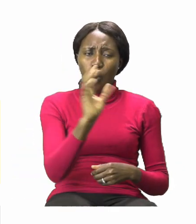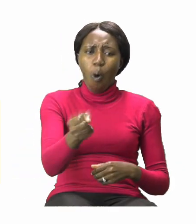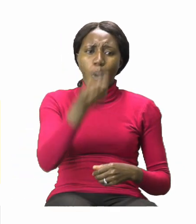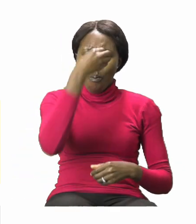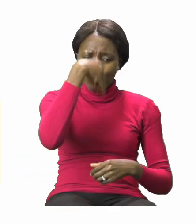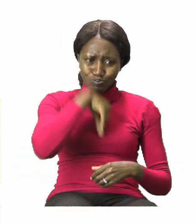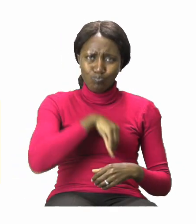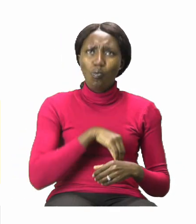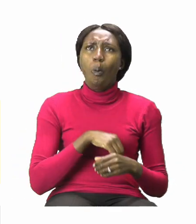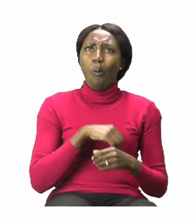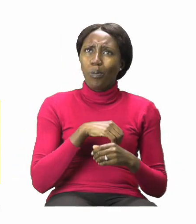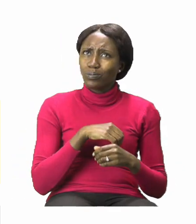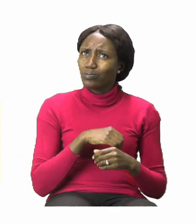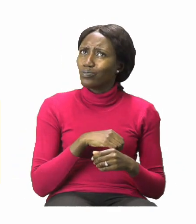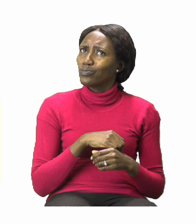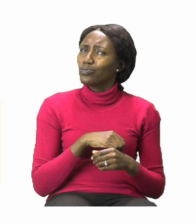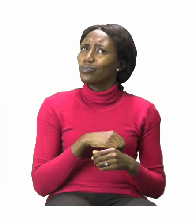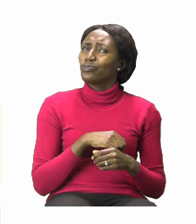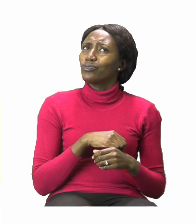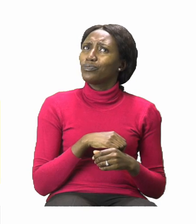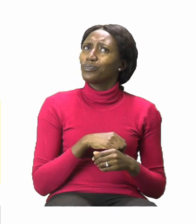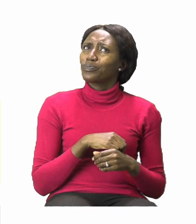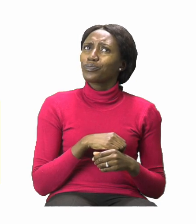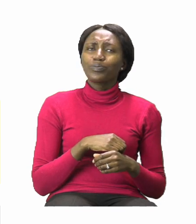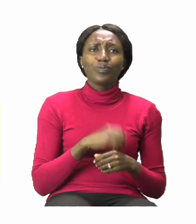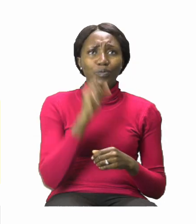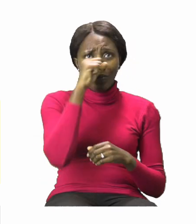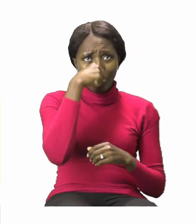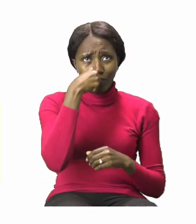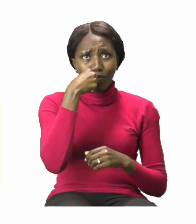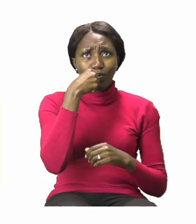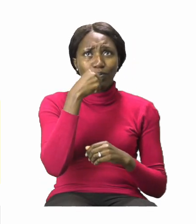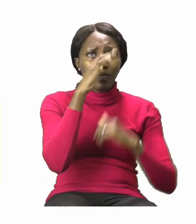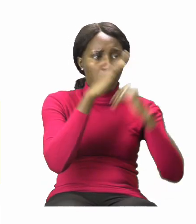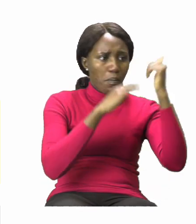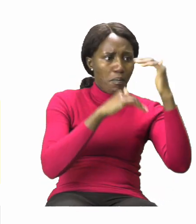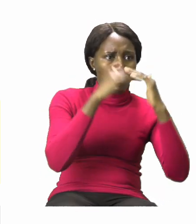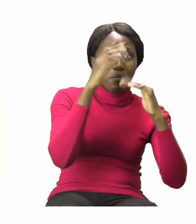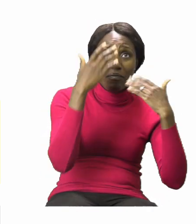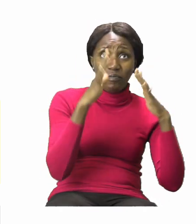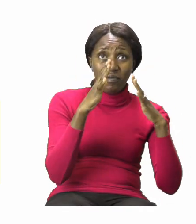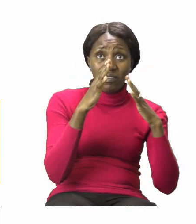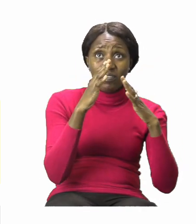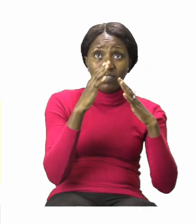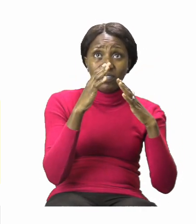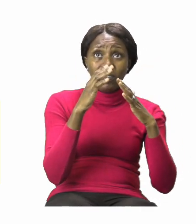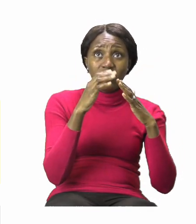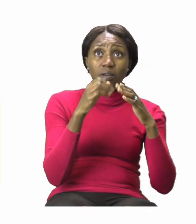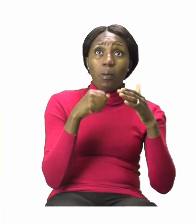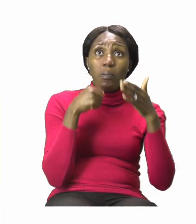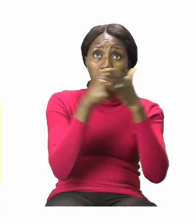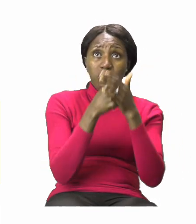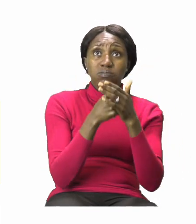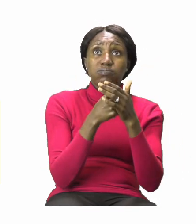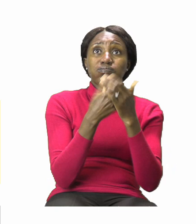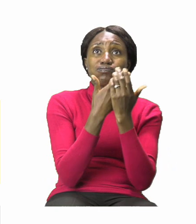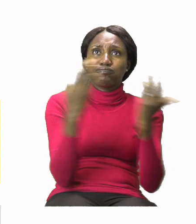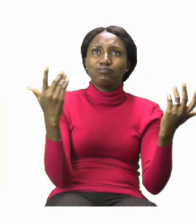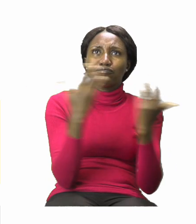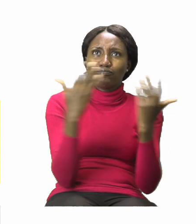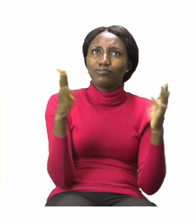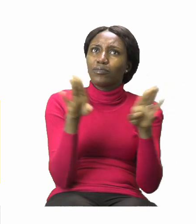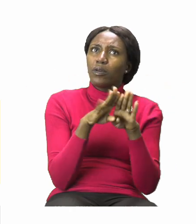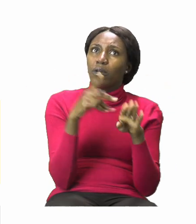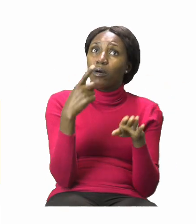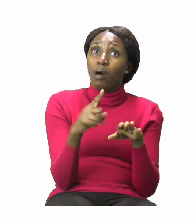Once the pig who was building their house of straw was done, he finished just in time to see the